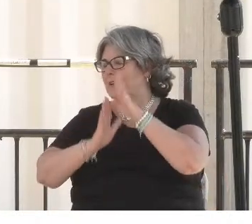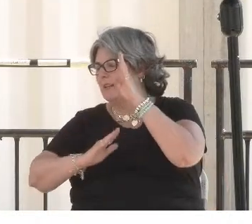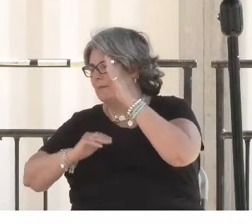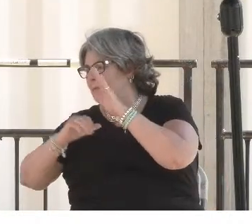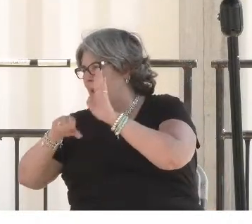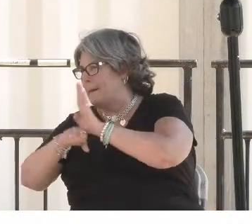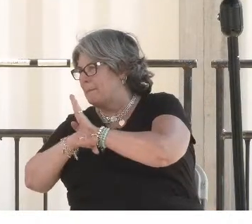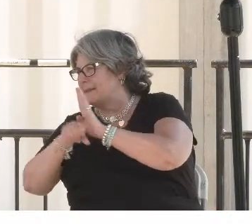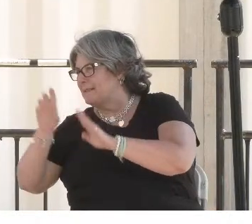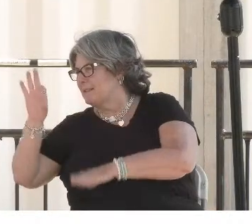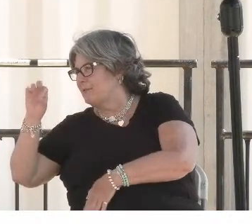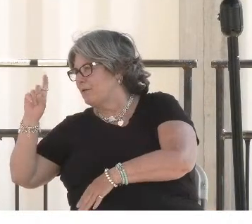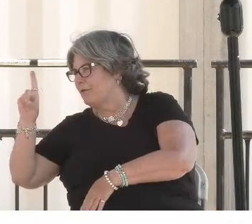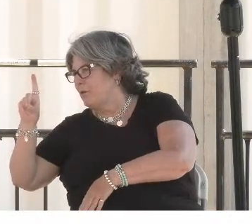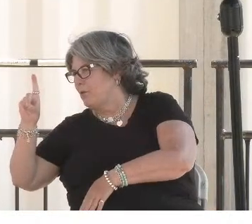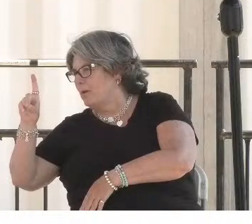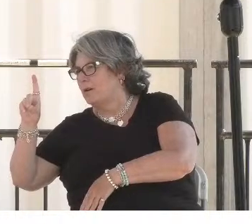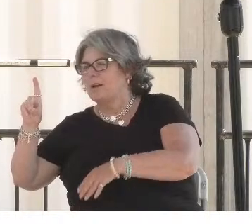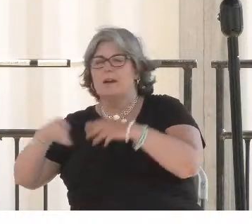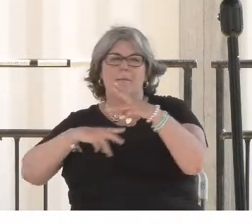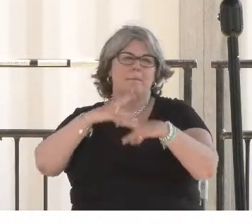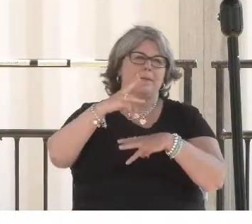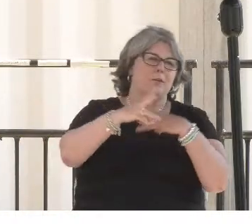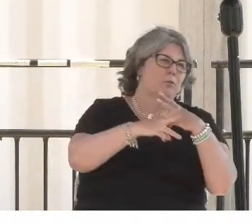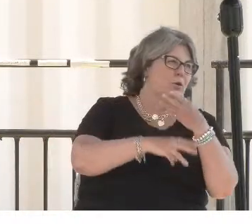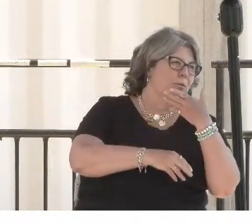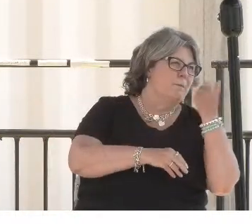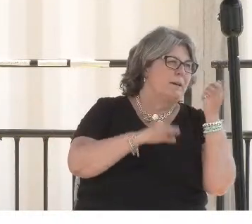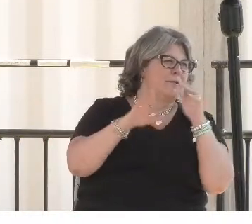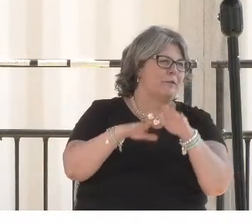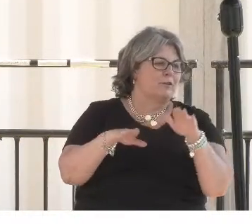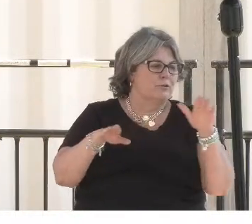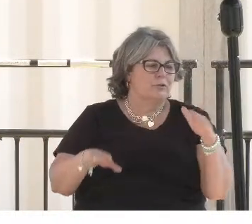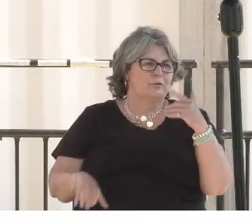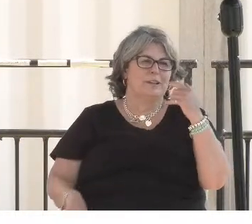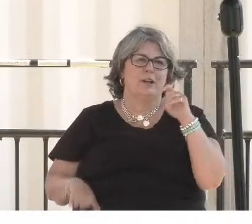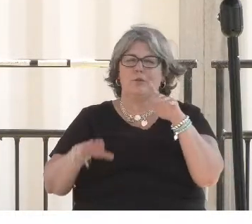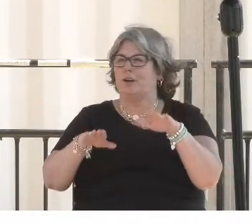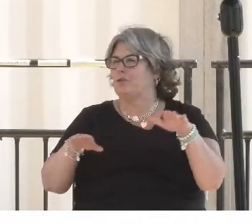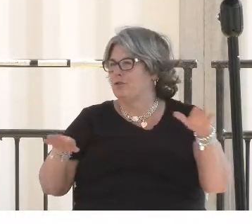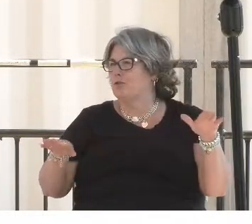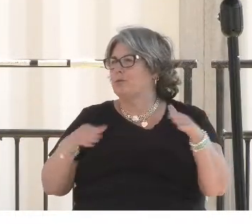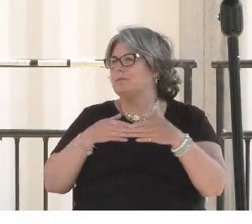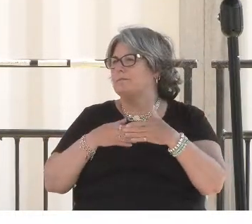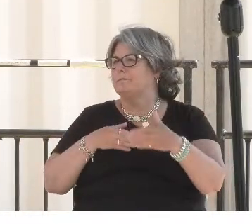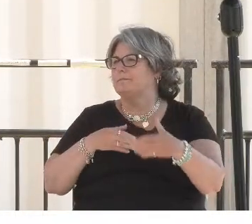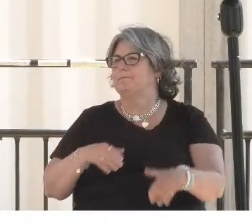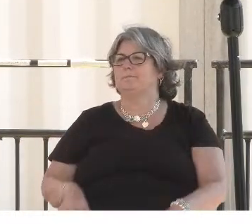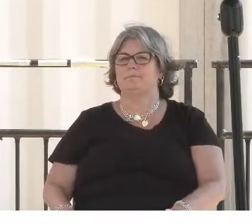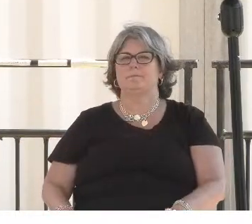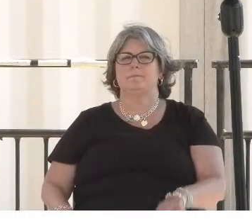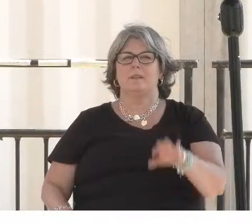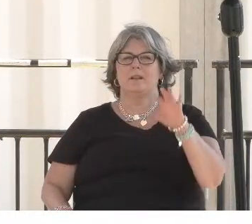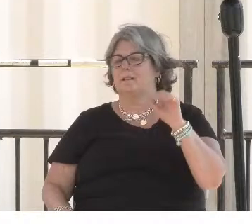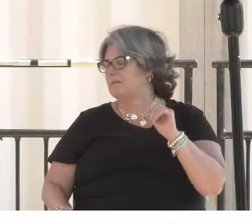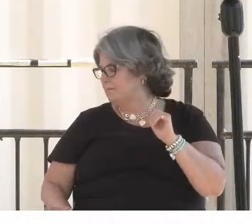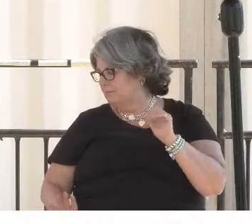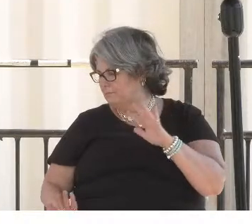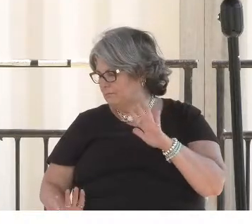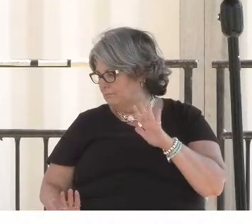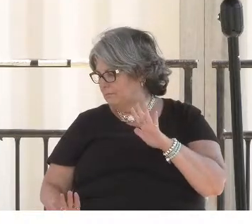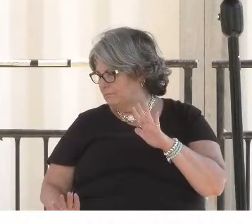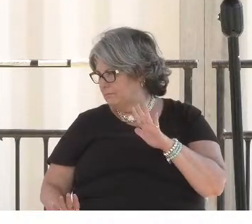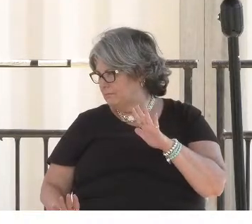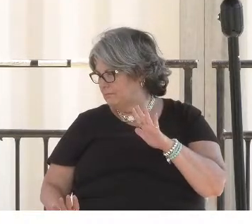for Ford, but also leave a better world for our children and our grandchildren as we move forward. Yeah. Ford wants to bring everybody along. If you have a